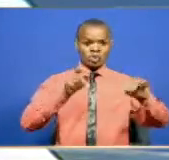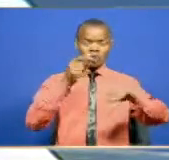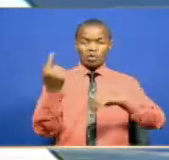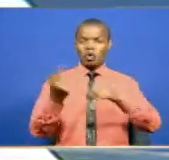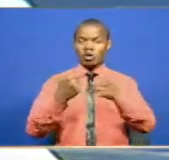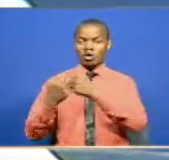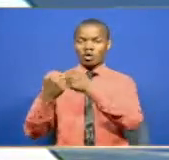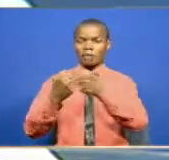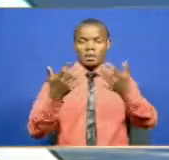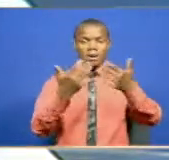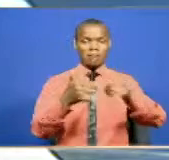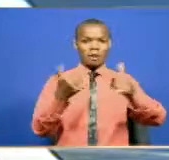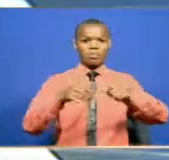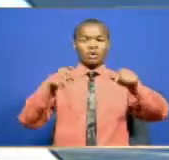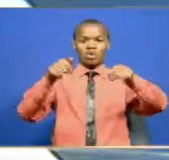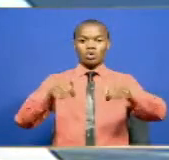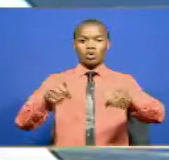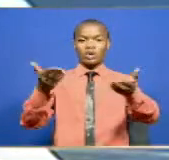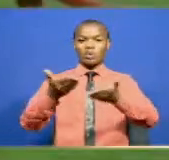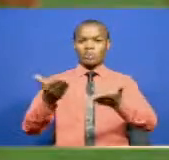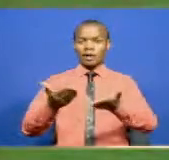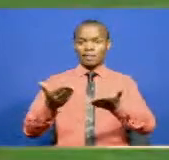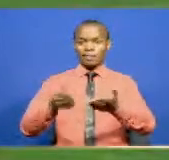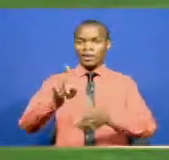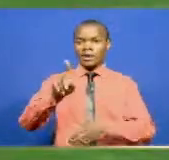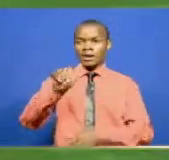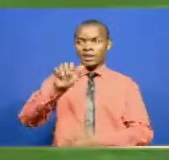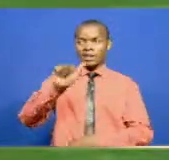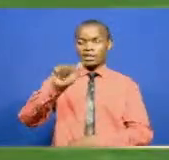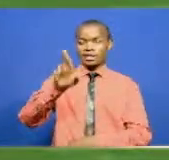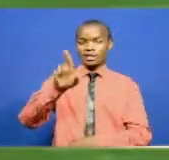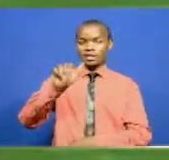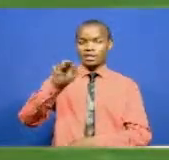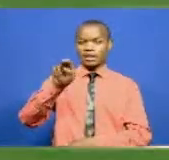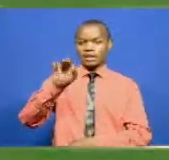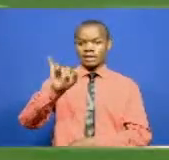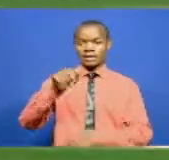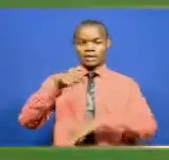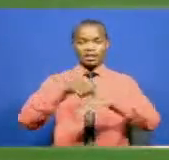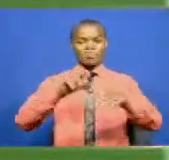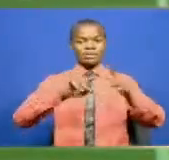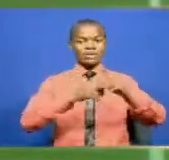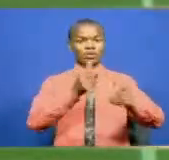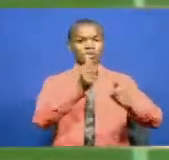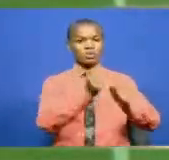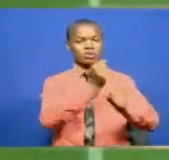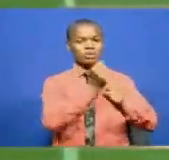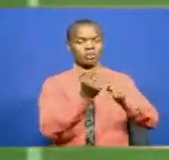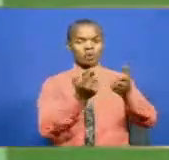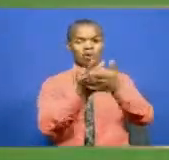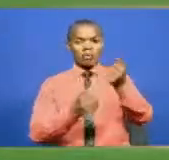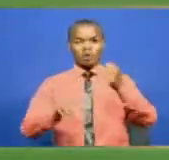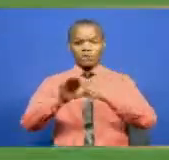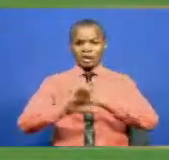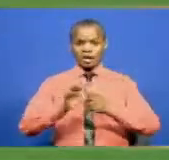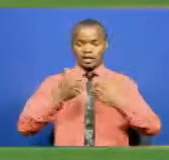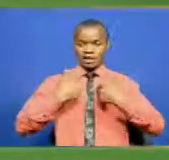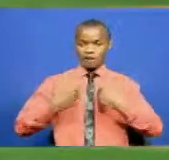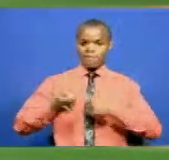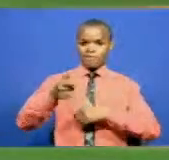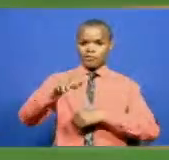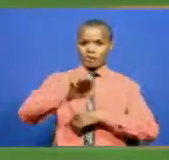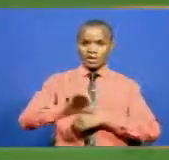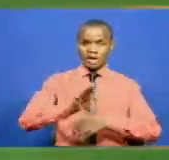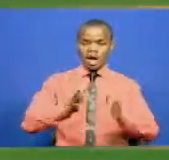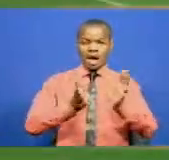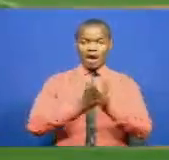played today at the Kasarani Stadium after a slow start of the game that saw both sides create few chances and end the first